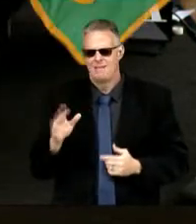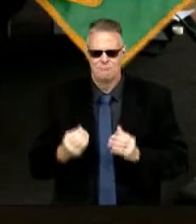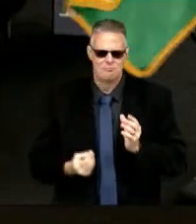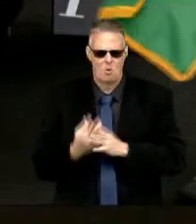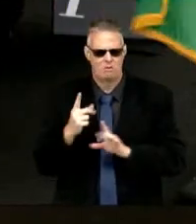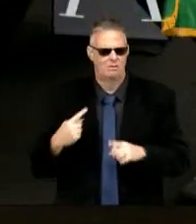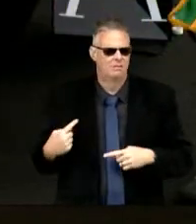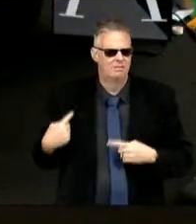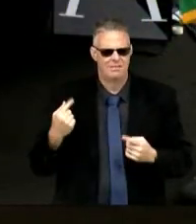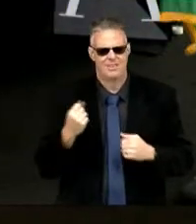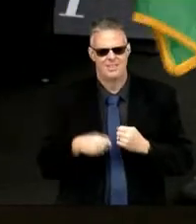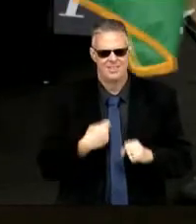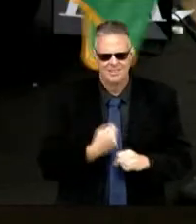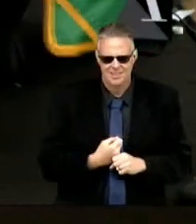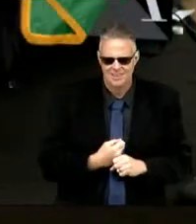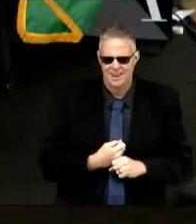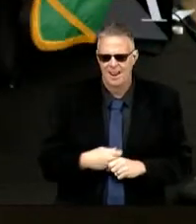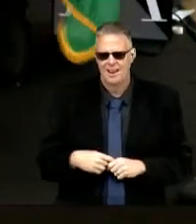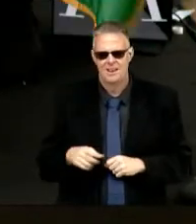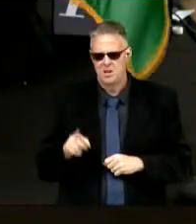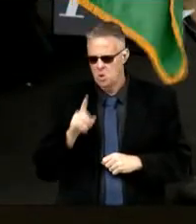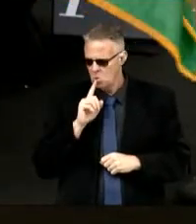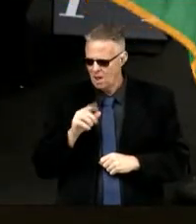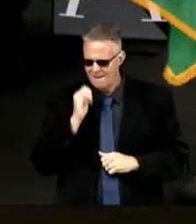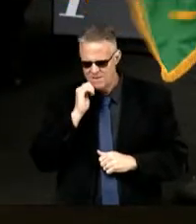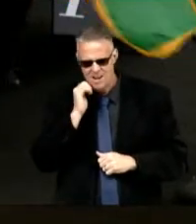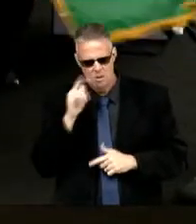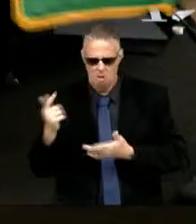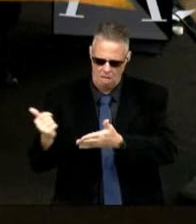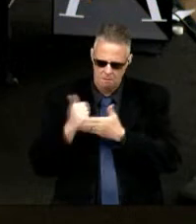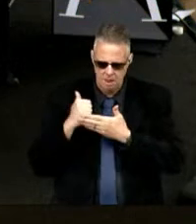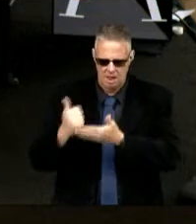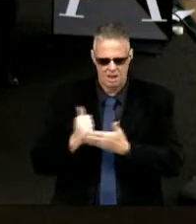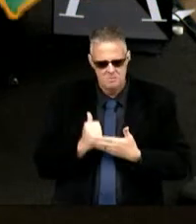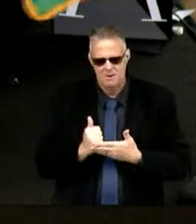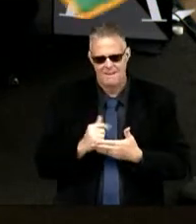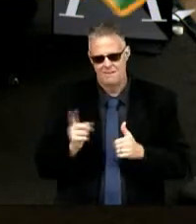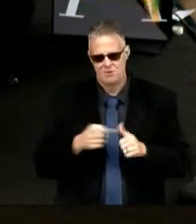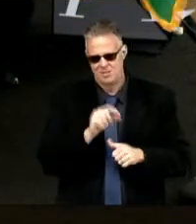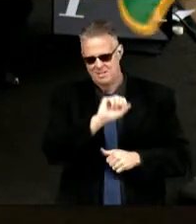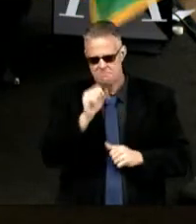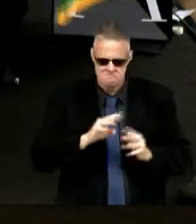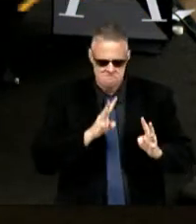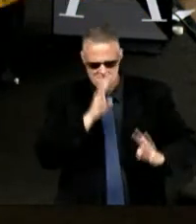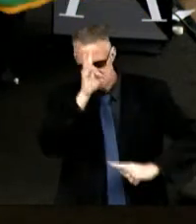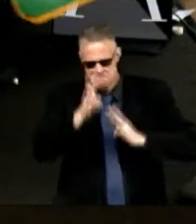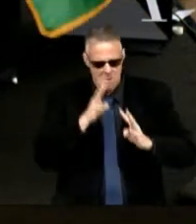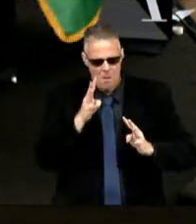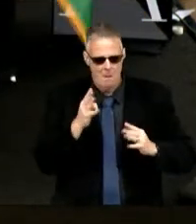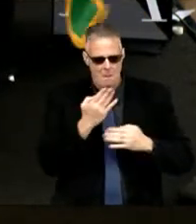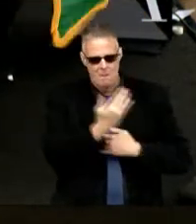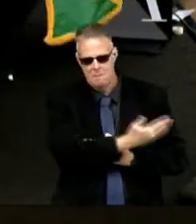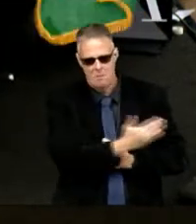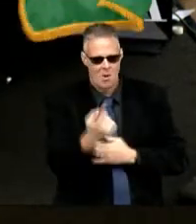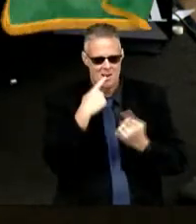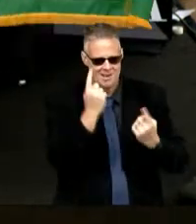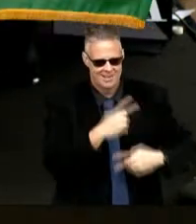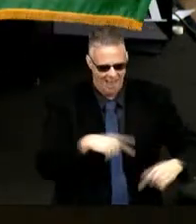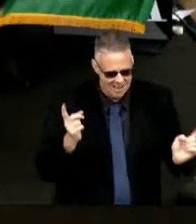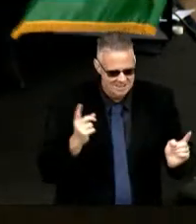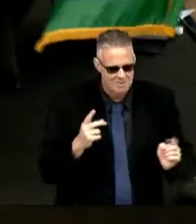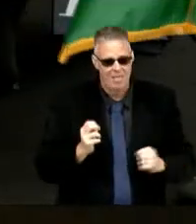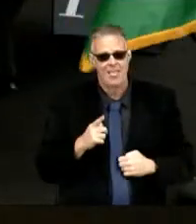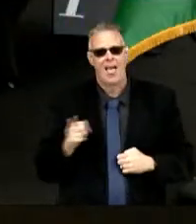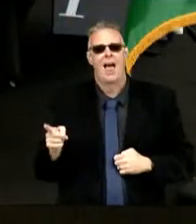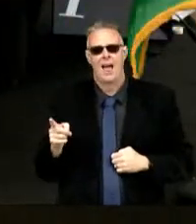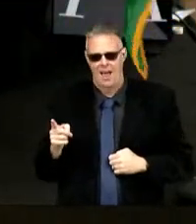years, starting with helping them out every day. And so they helped me out every day the first semester, creating the morning announcements. And then they